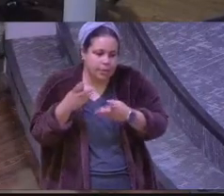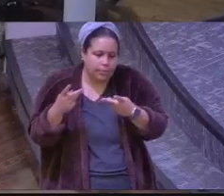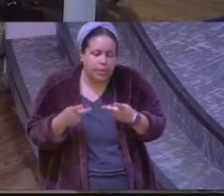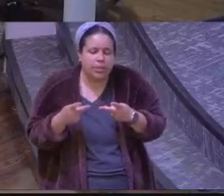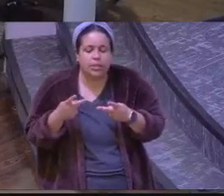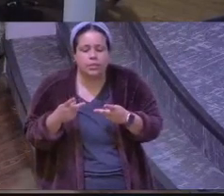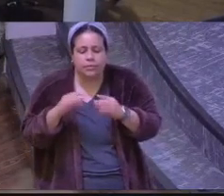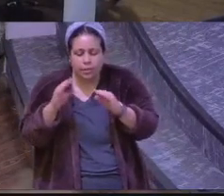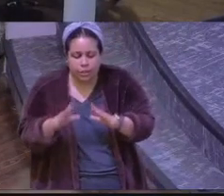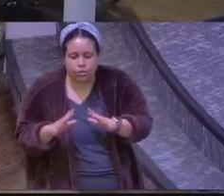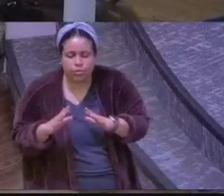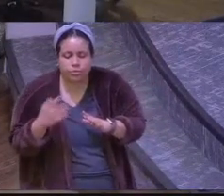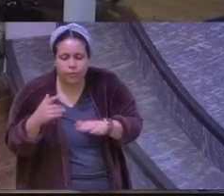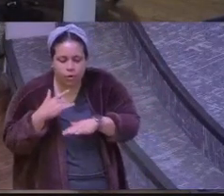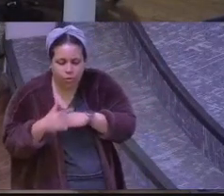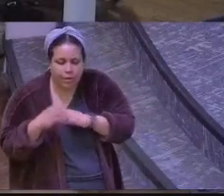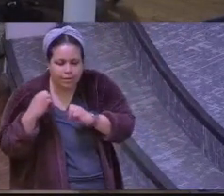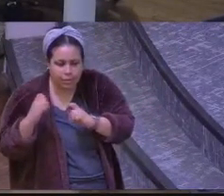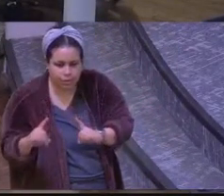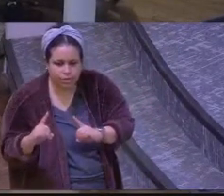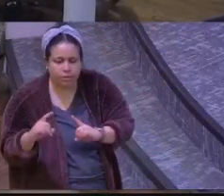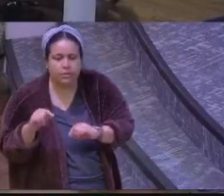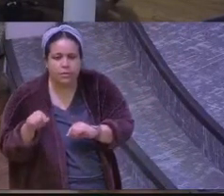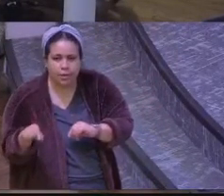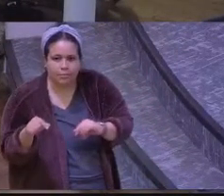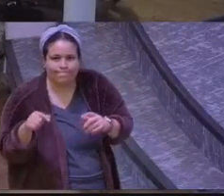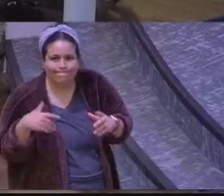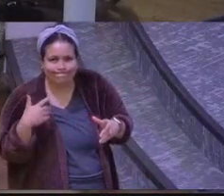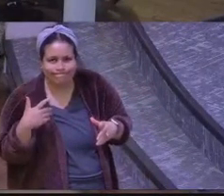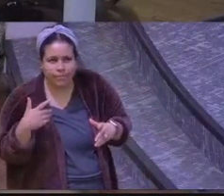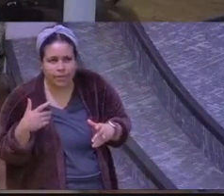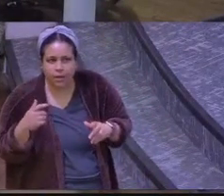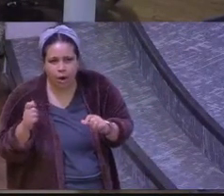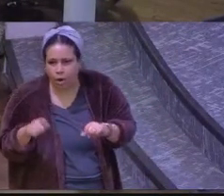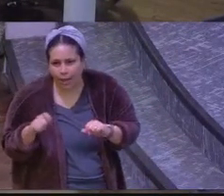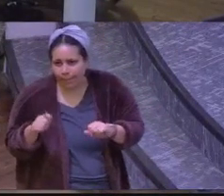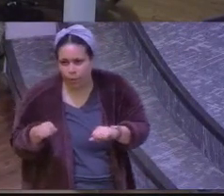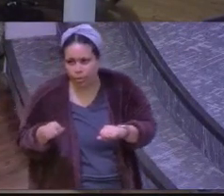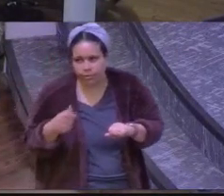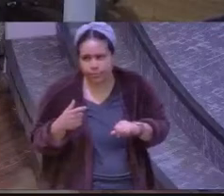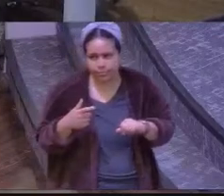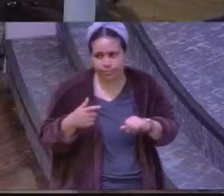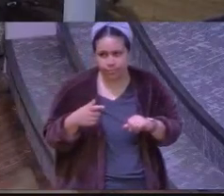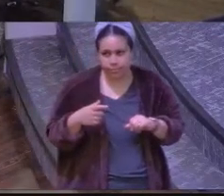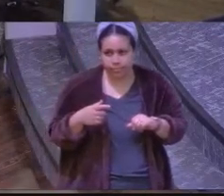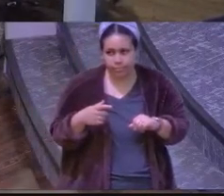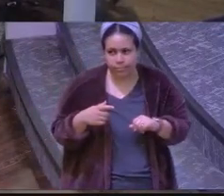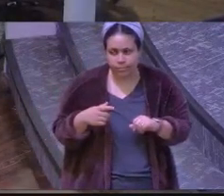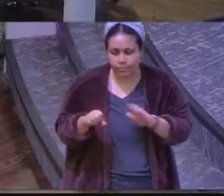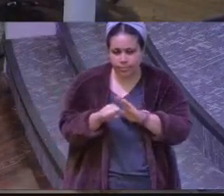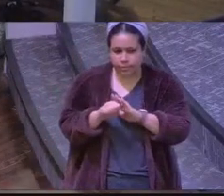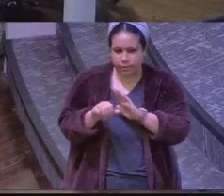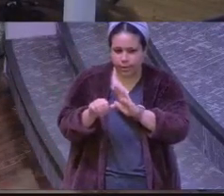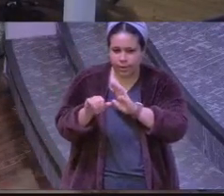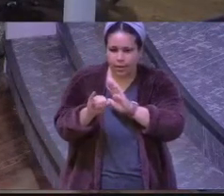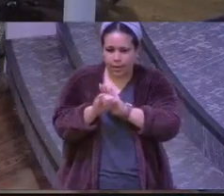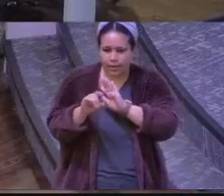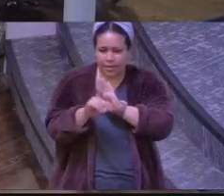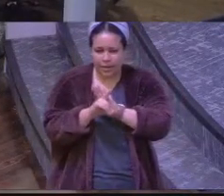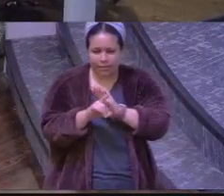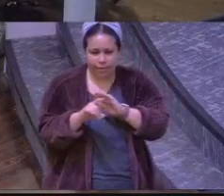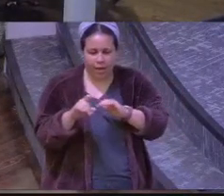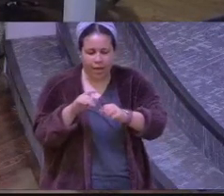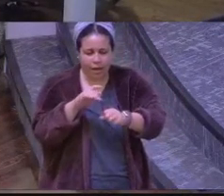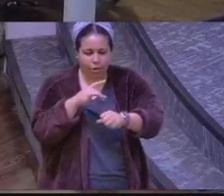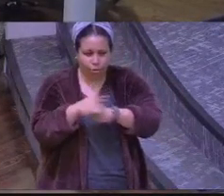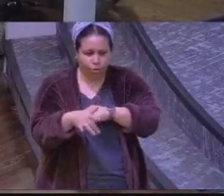teachers in their early education who aren't able to identify those students early enough so that we